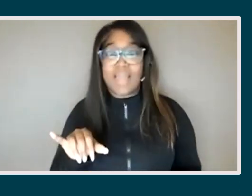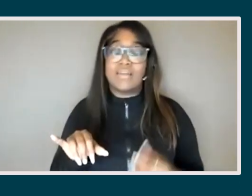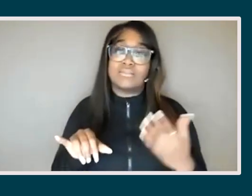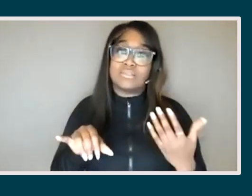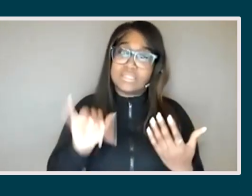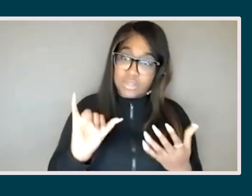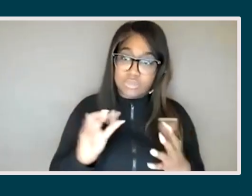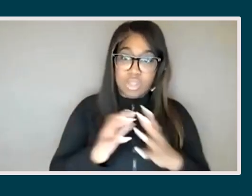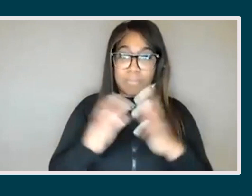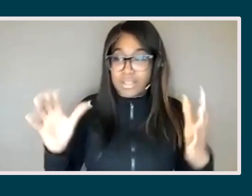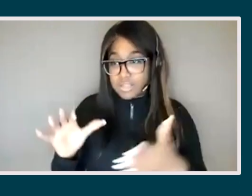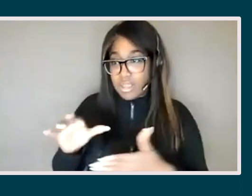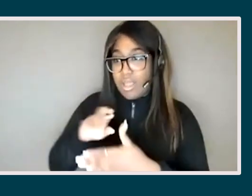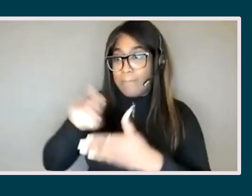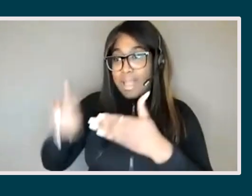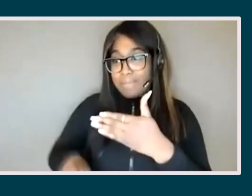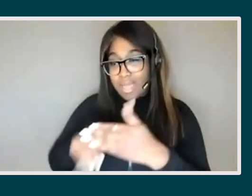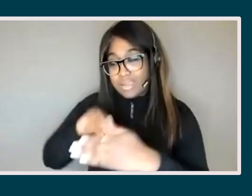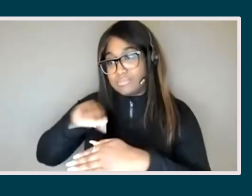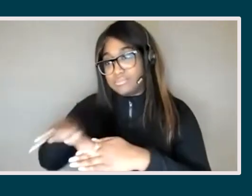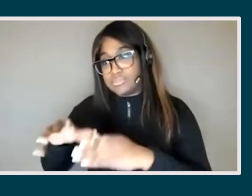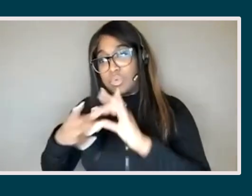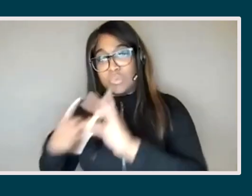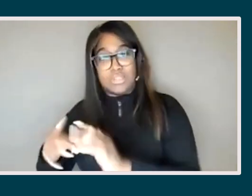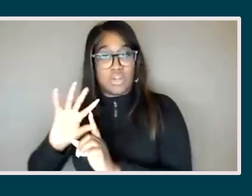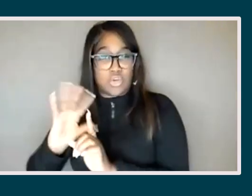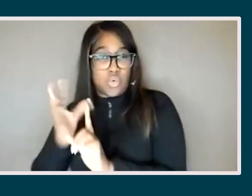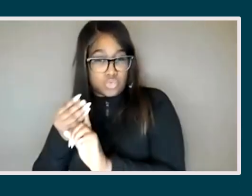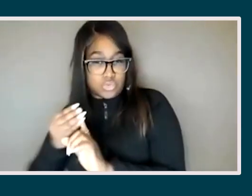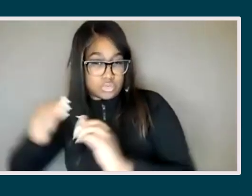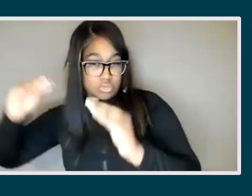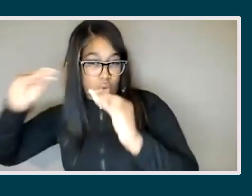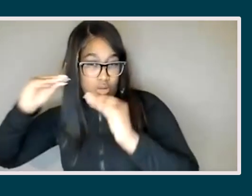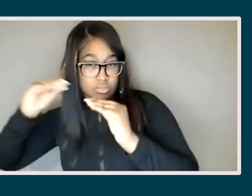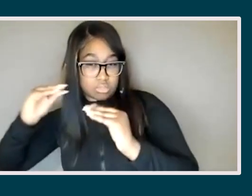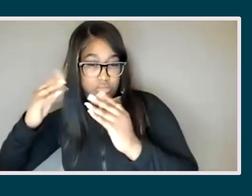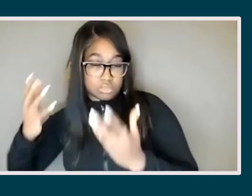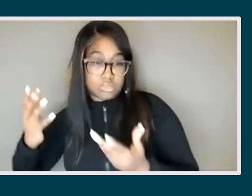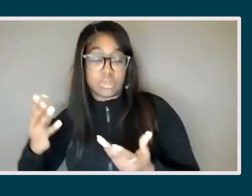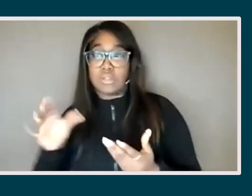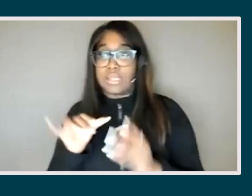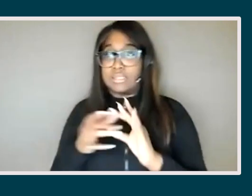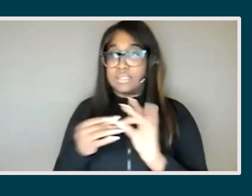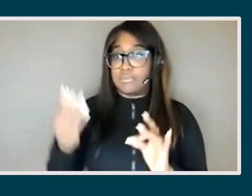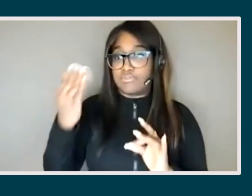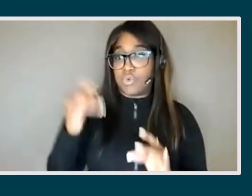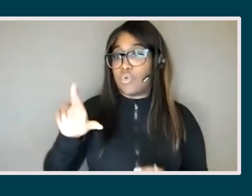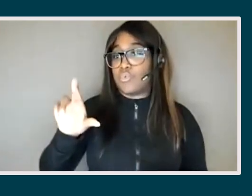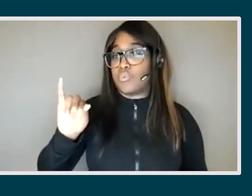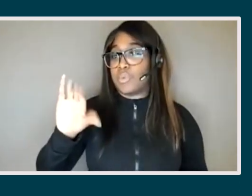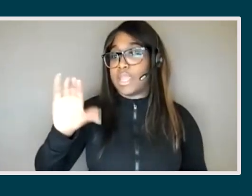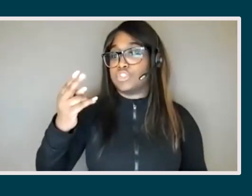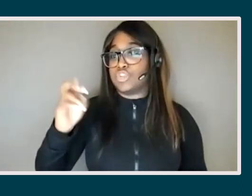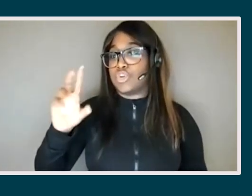much a byproduct of how we are cultured, right? As I said before, right? Richard Pryor,